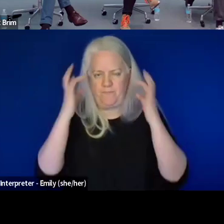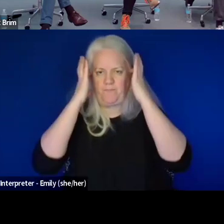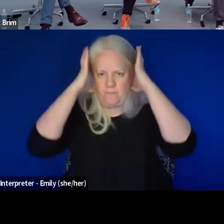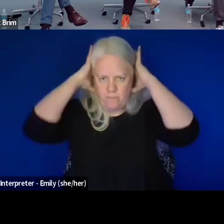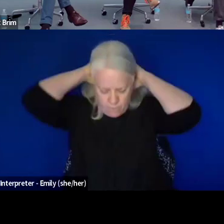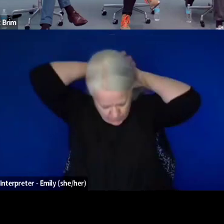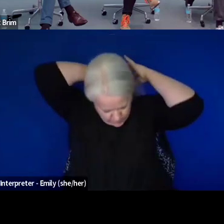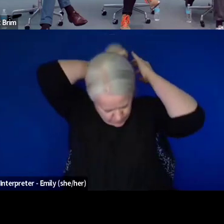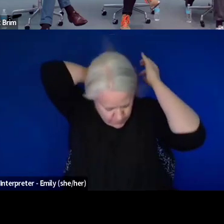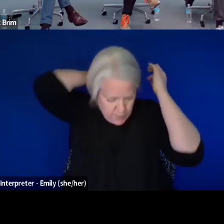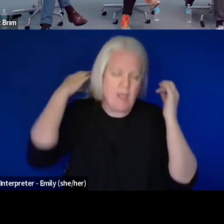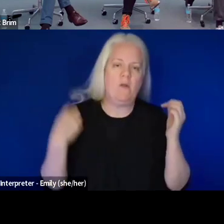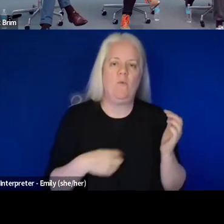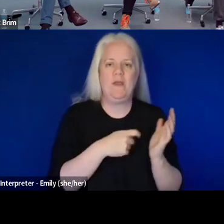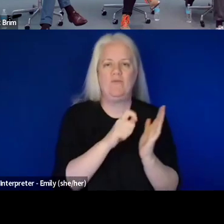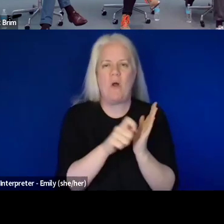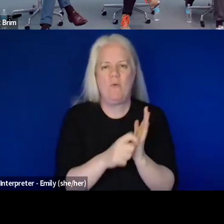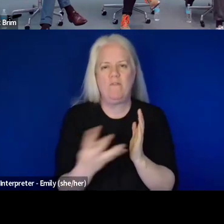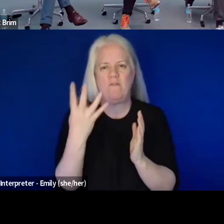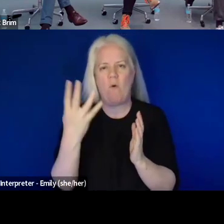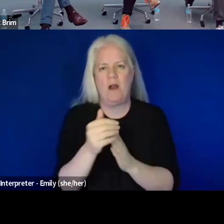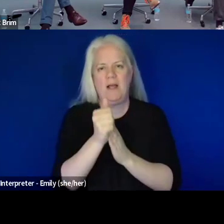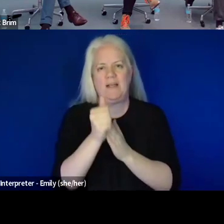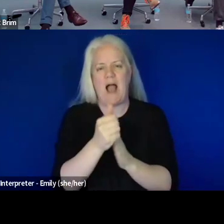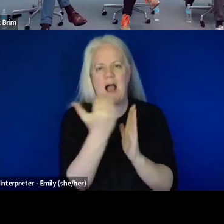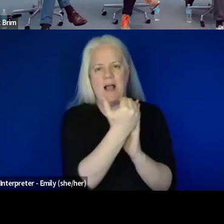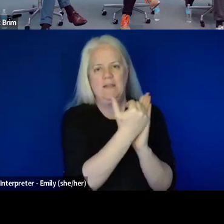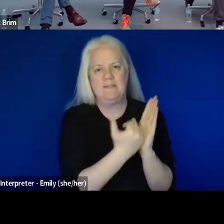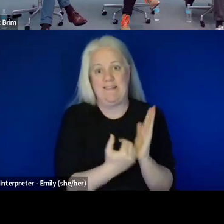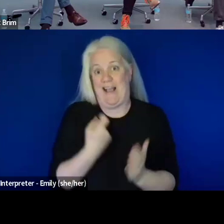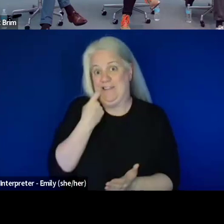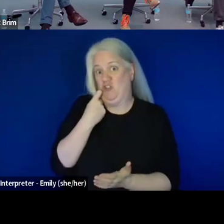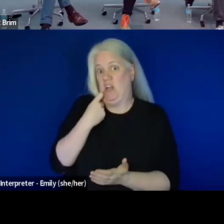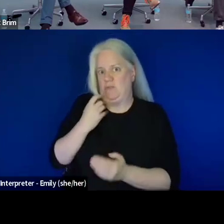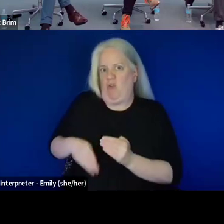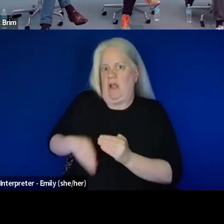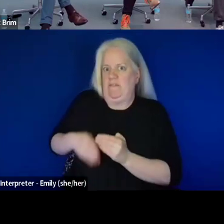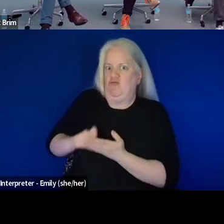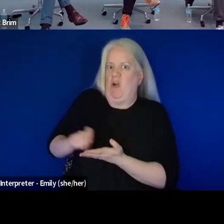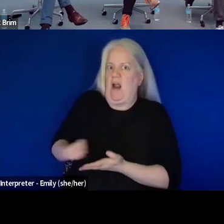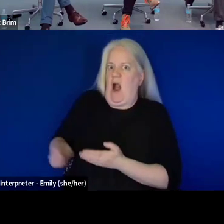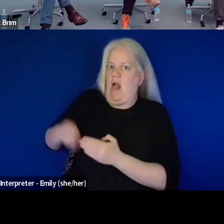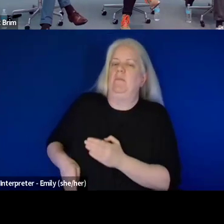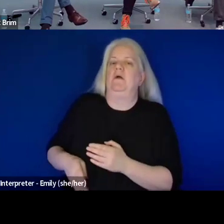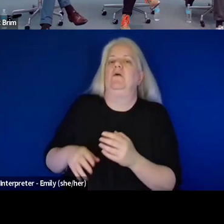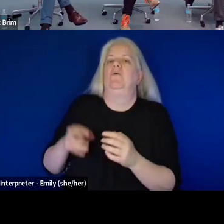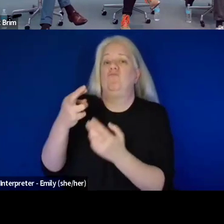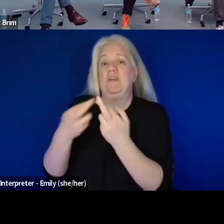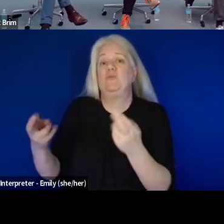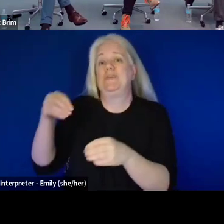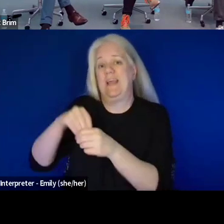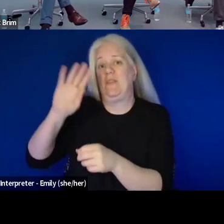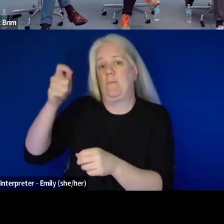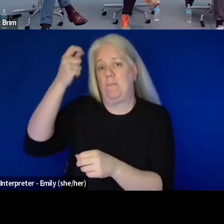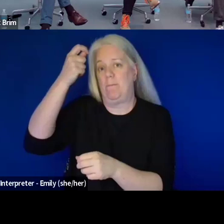less than 12 hours, well, something like that, 12 hours ago, of resources within the Bronx